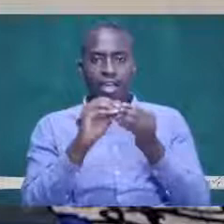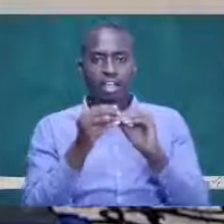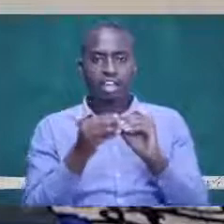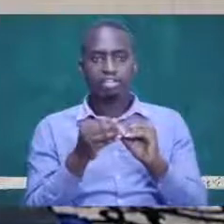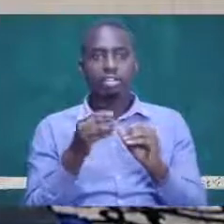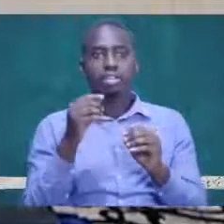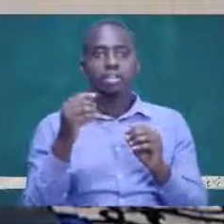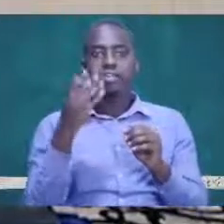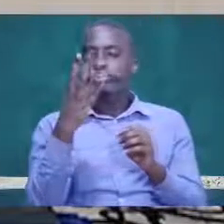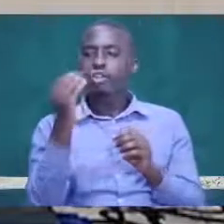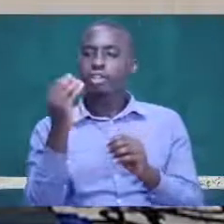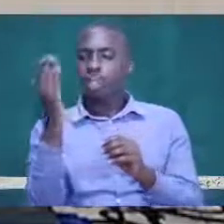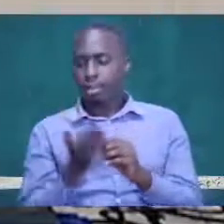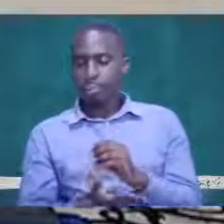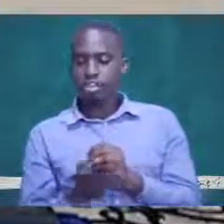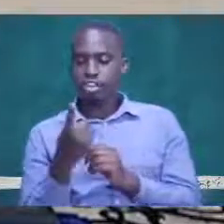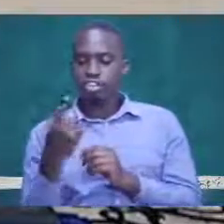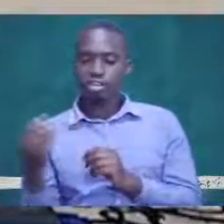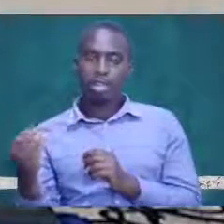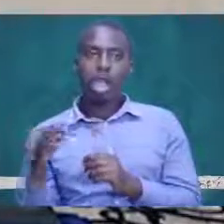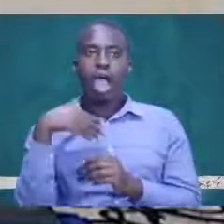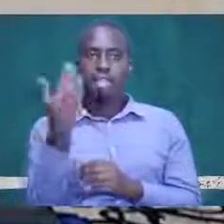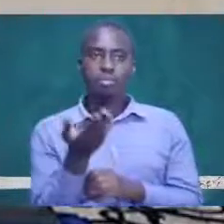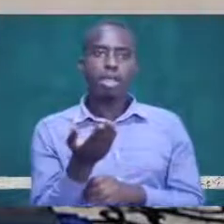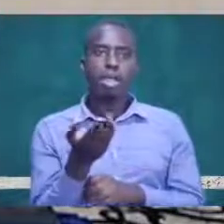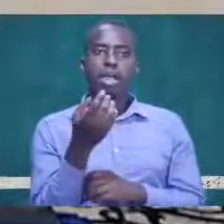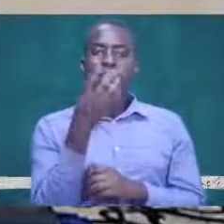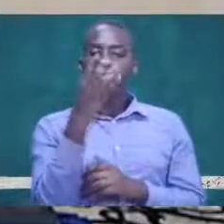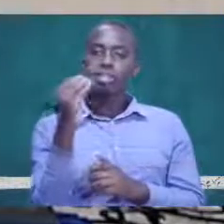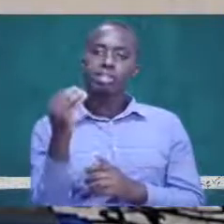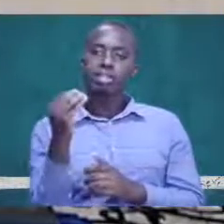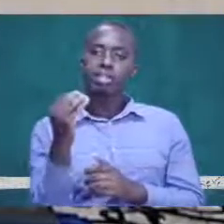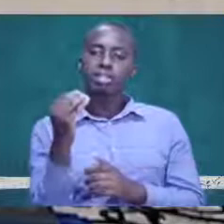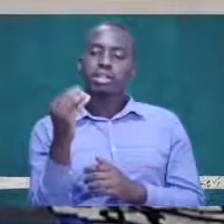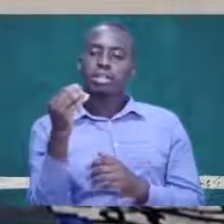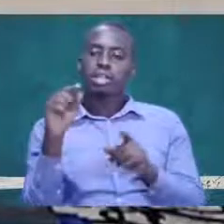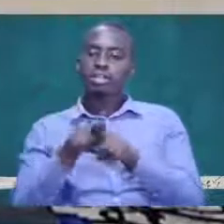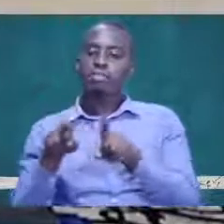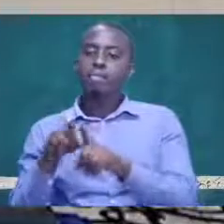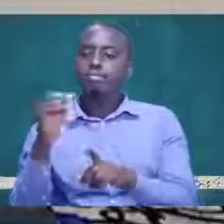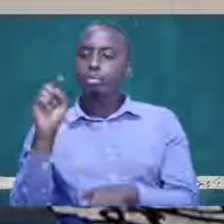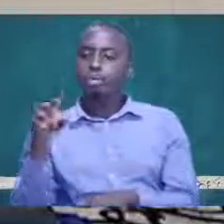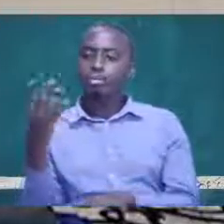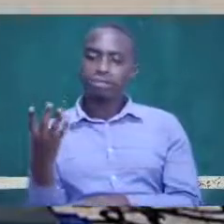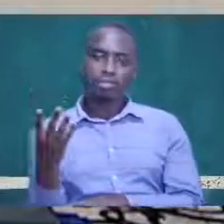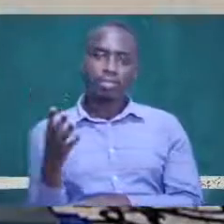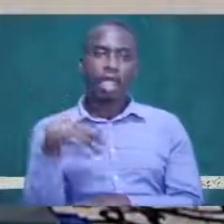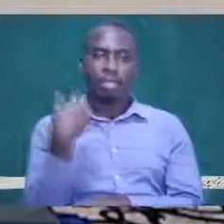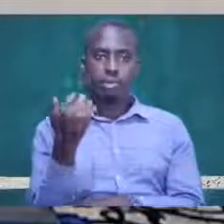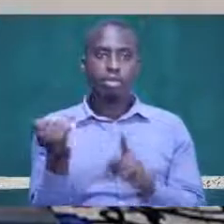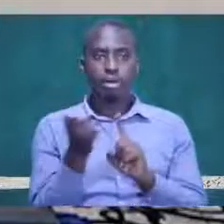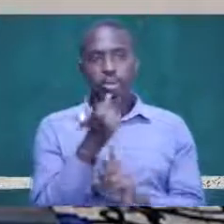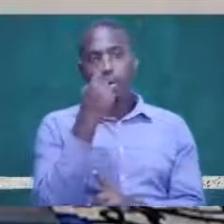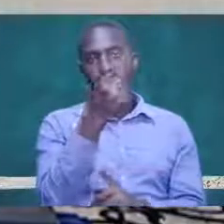of 100. 0.4 is the same as 0.4 is the same as 40%. Now it will be